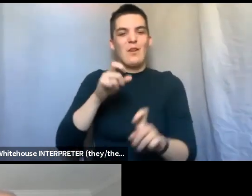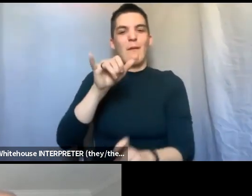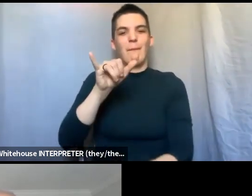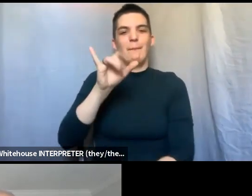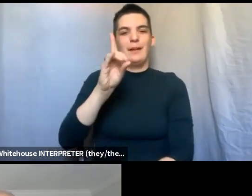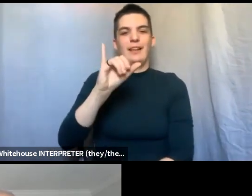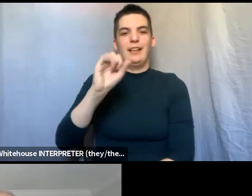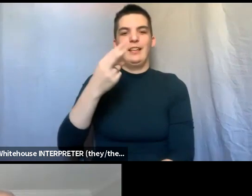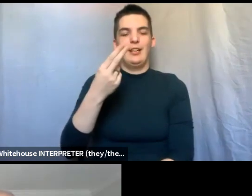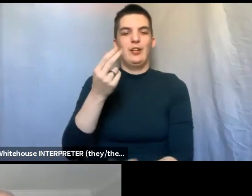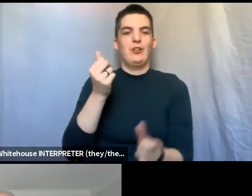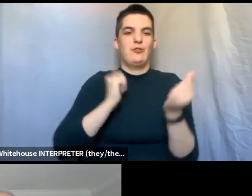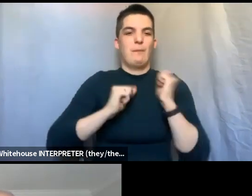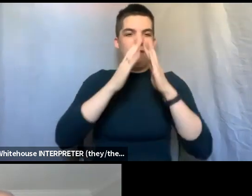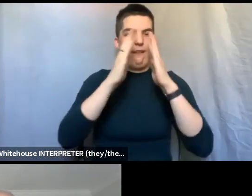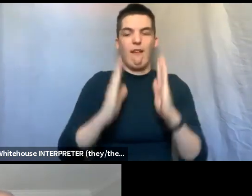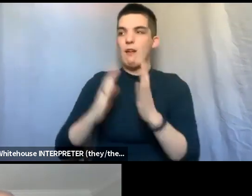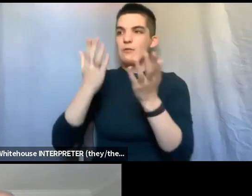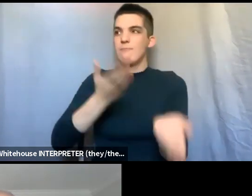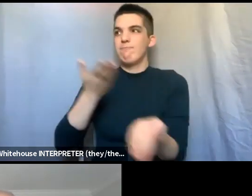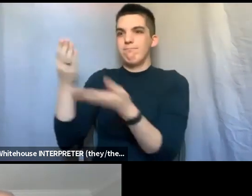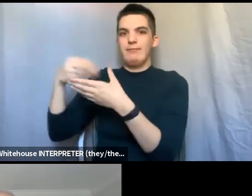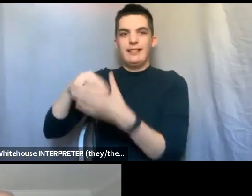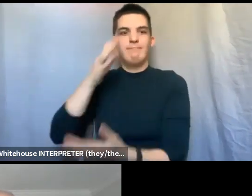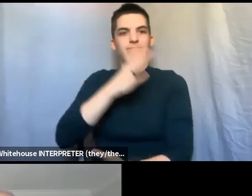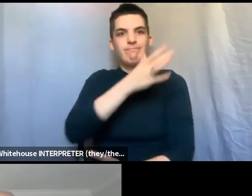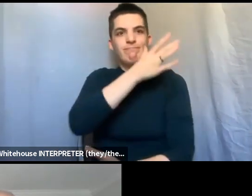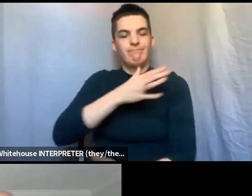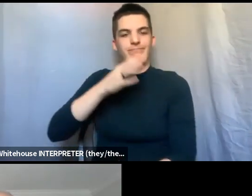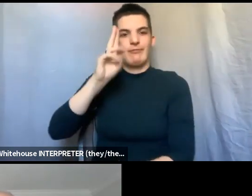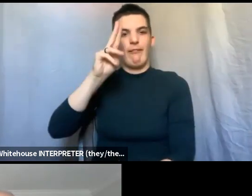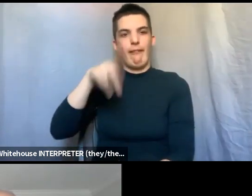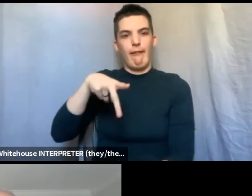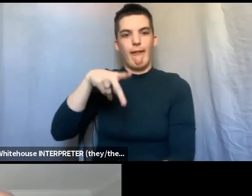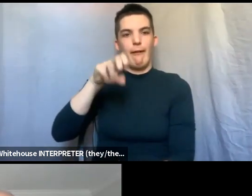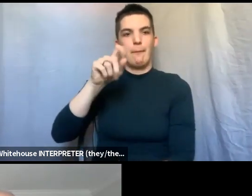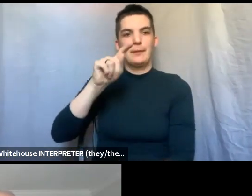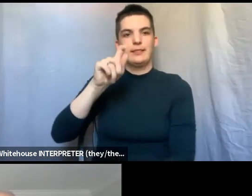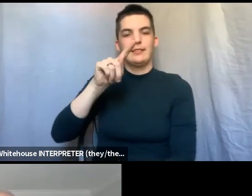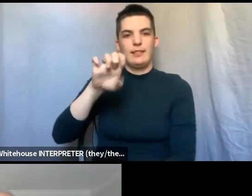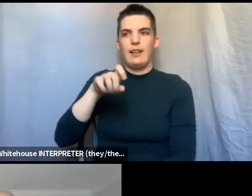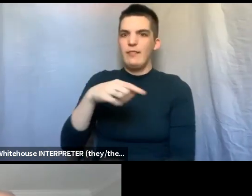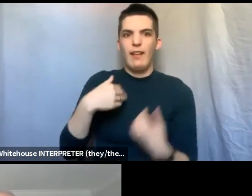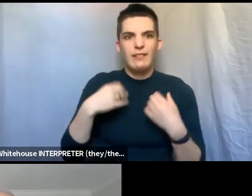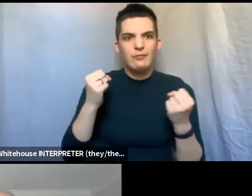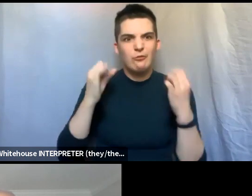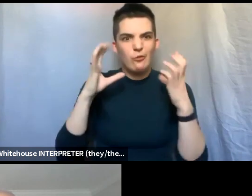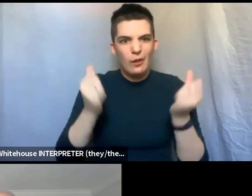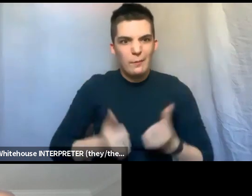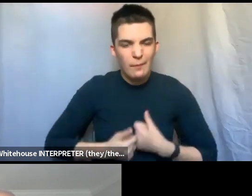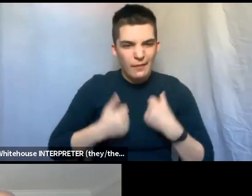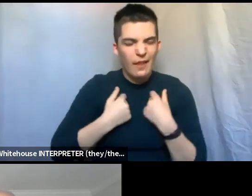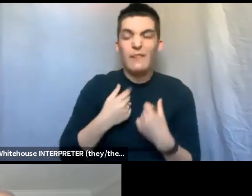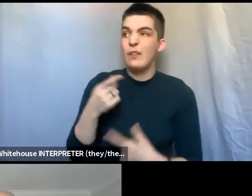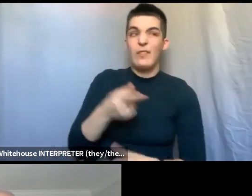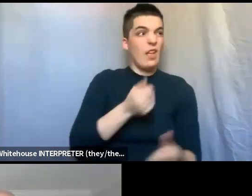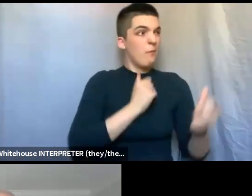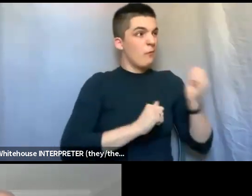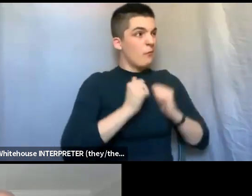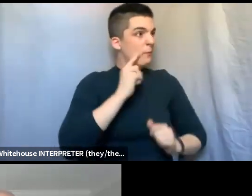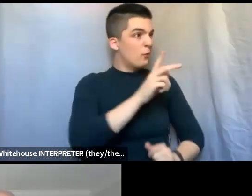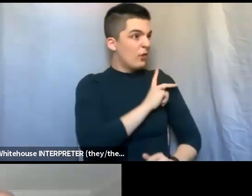I mean, the life of Molière is an incredible life. Mm. I mean, performing before the king one day and then